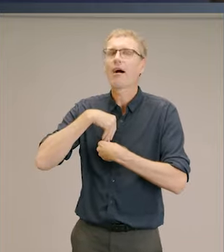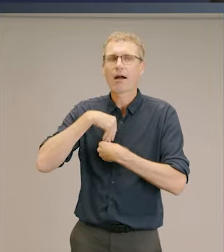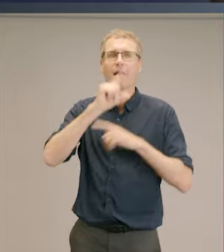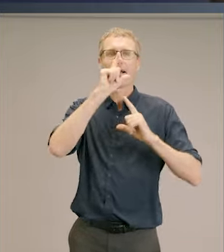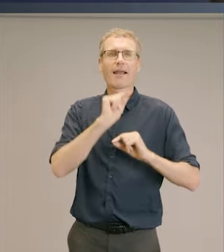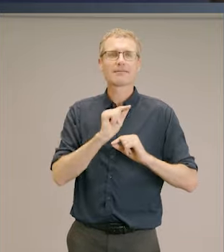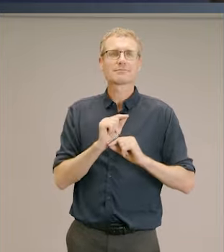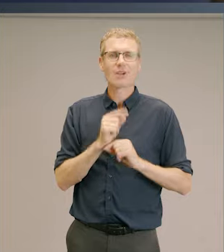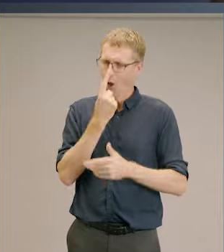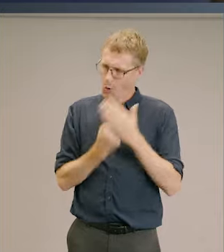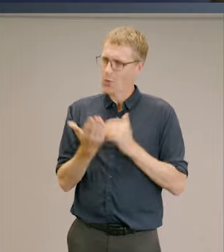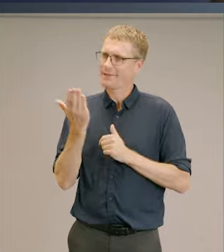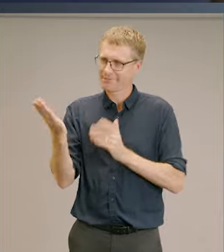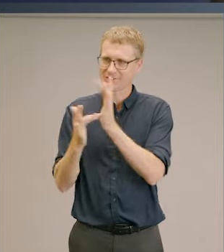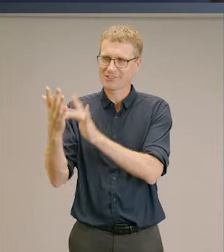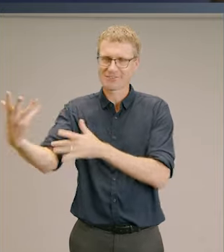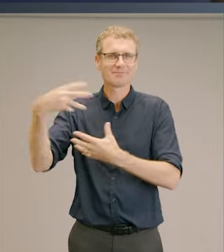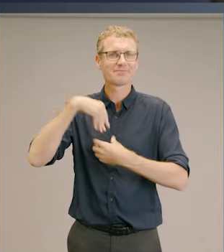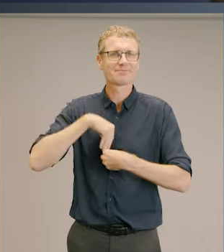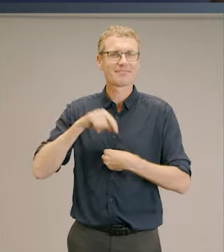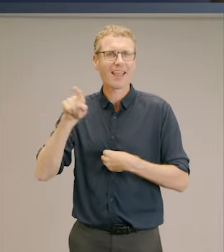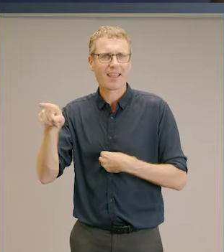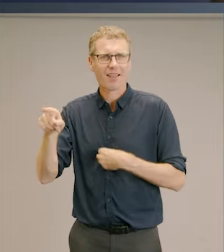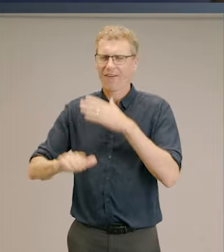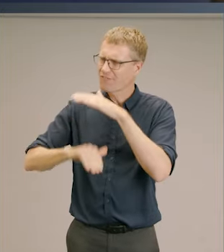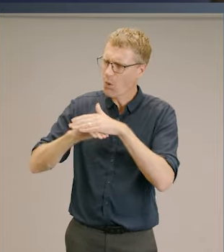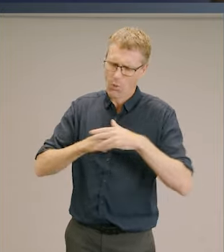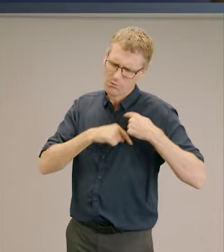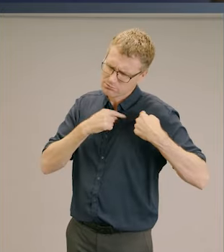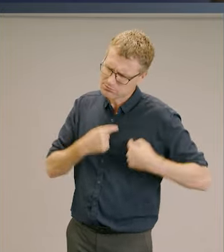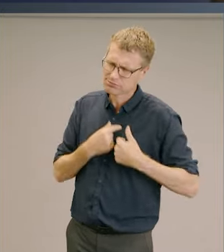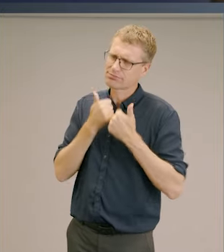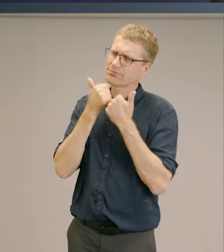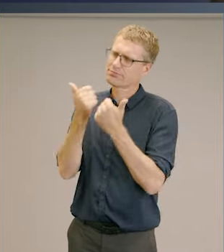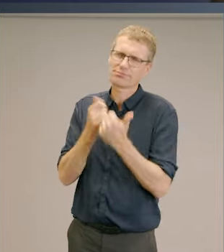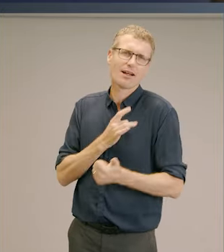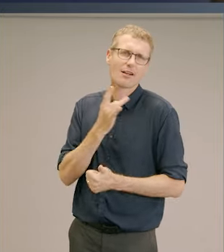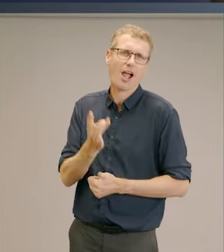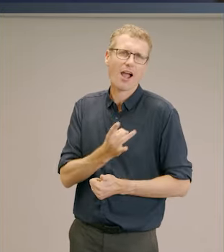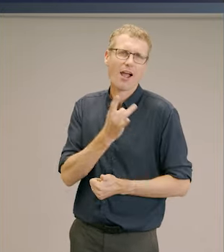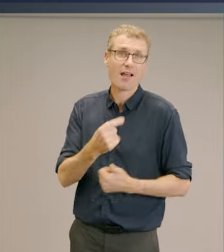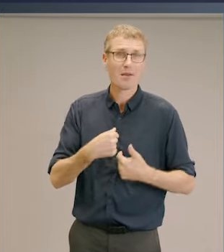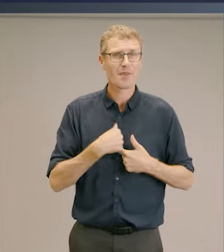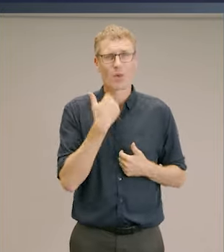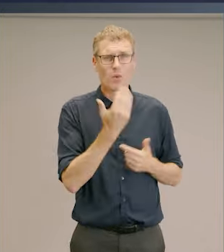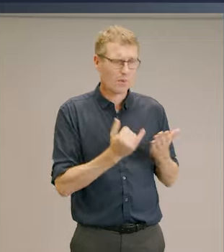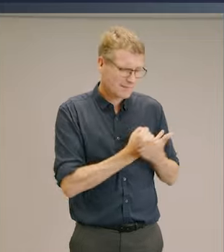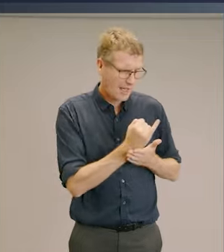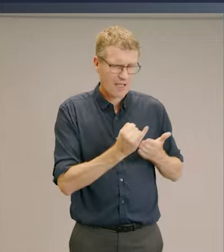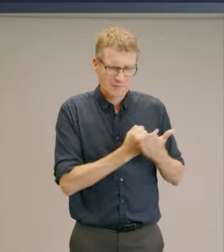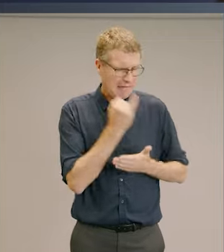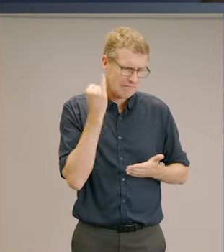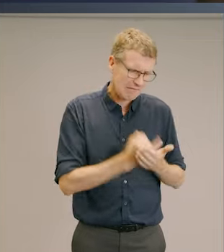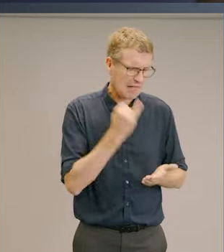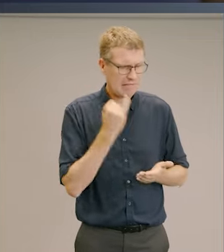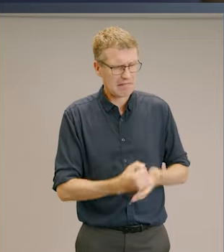actually meaningless. It's all about Jesus. He is so utterly good and kind.